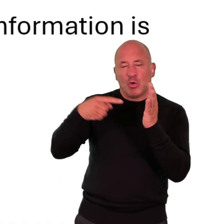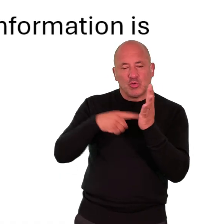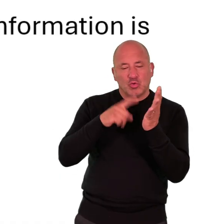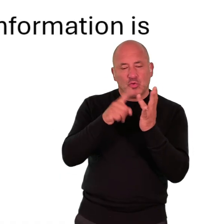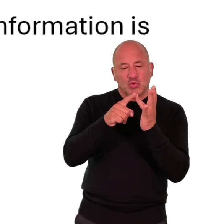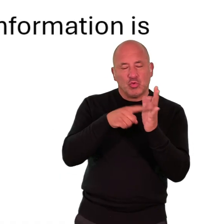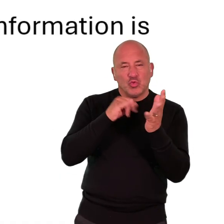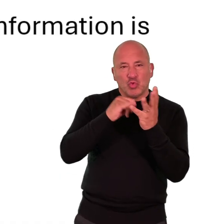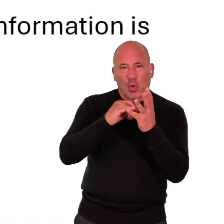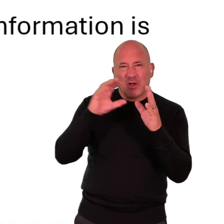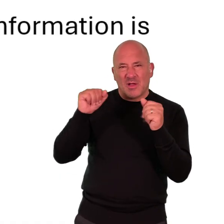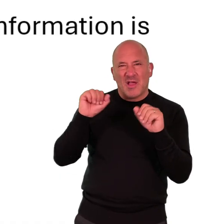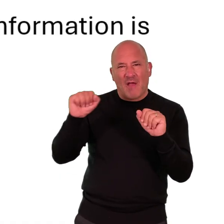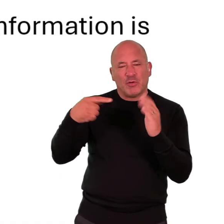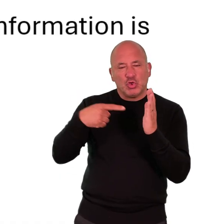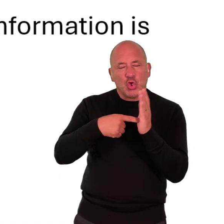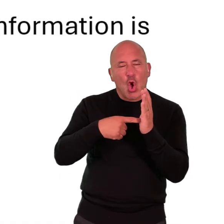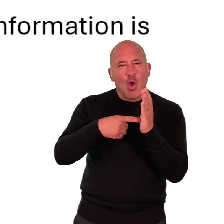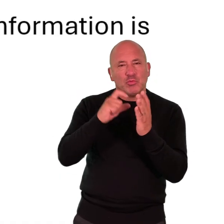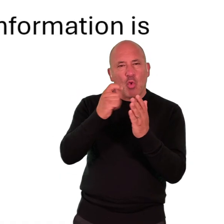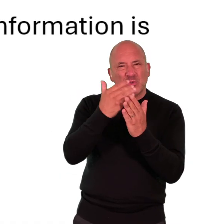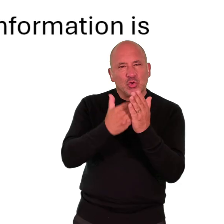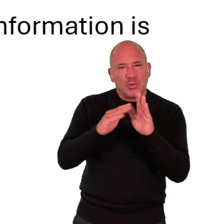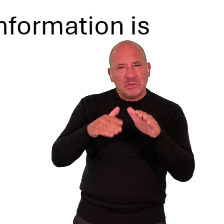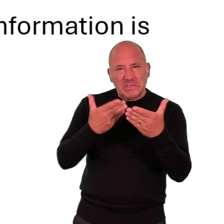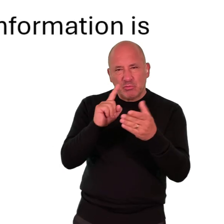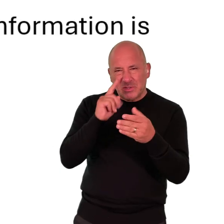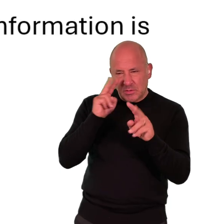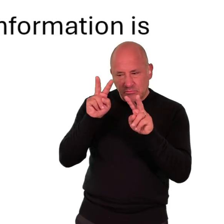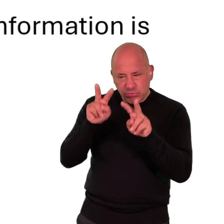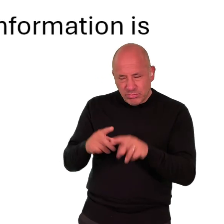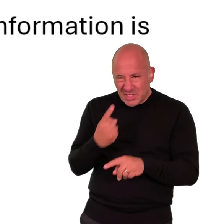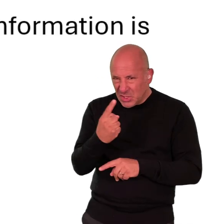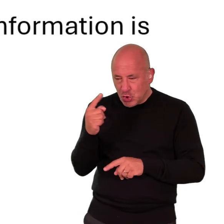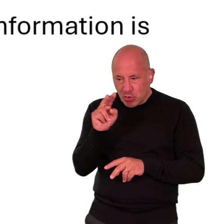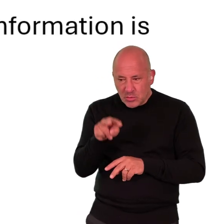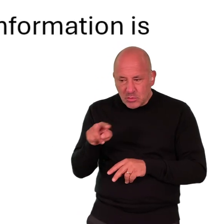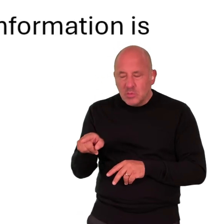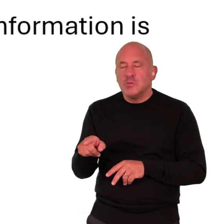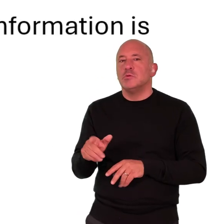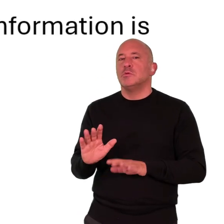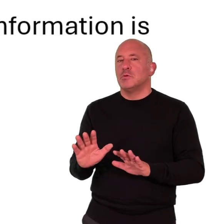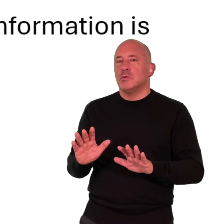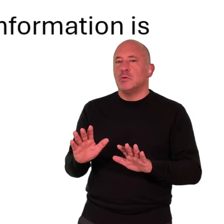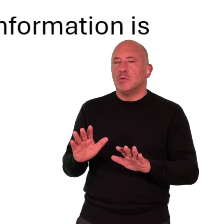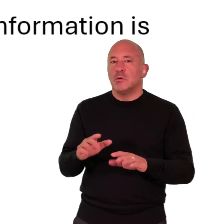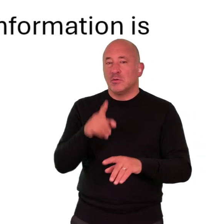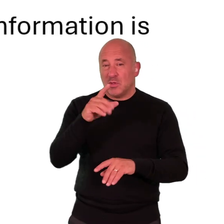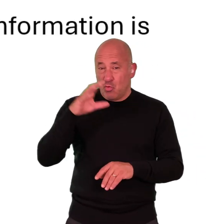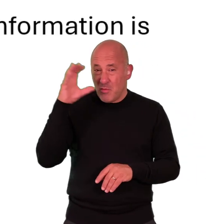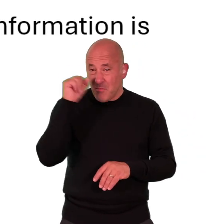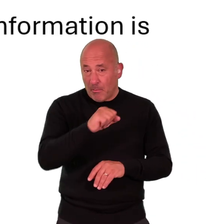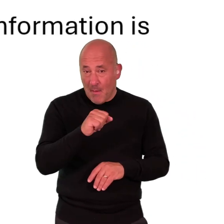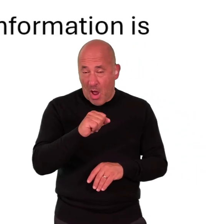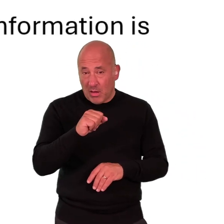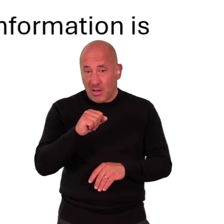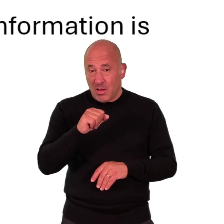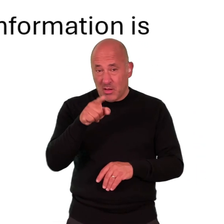to us. So the ideas you propose should be your own original ideas.